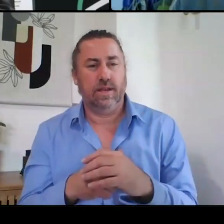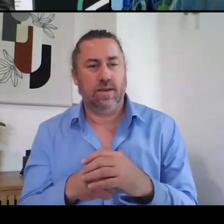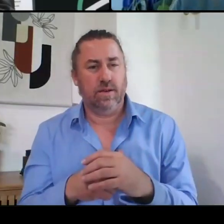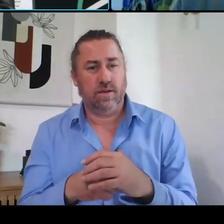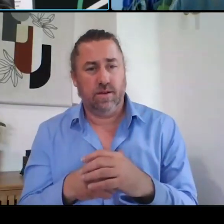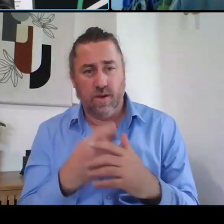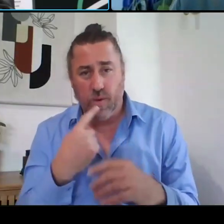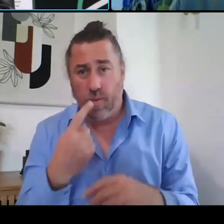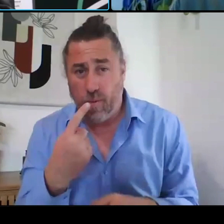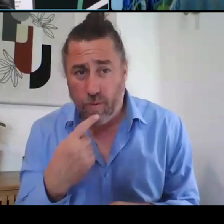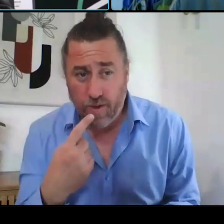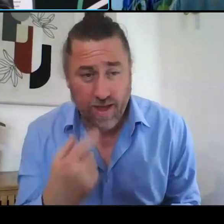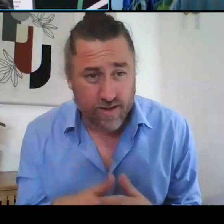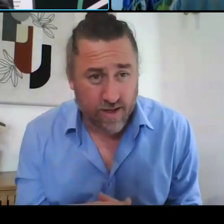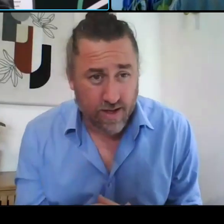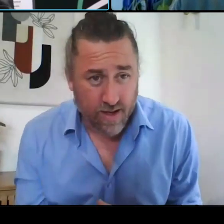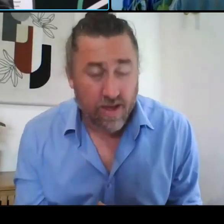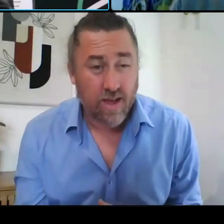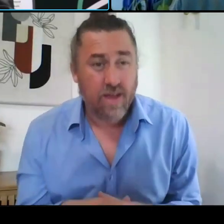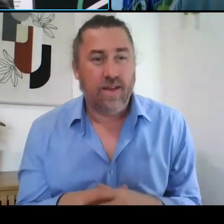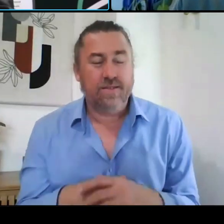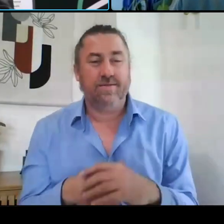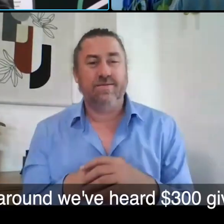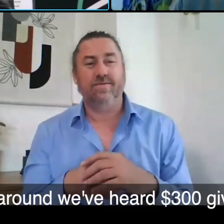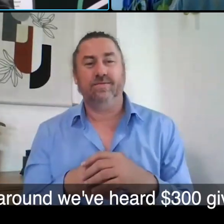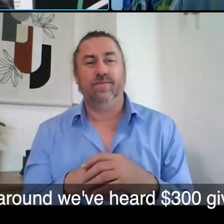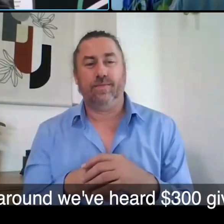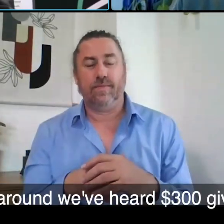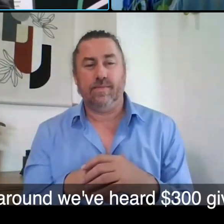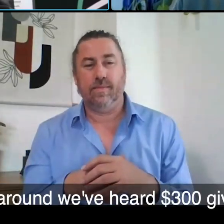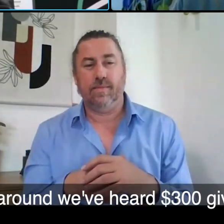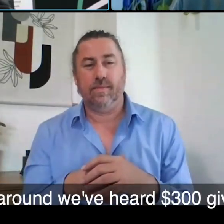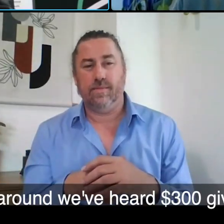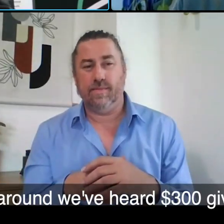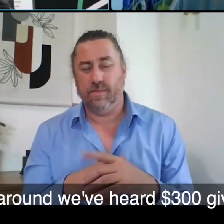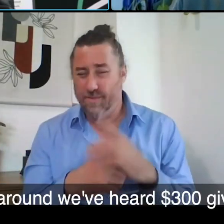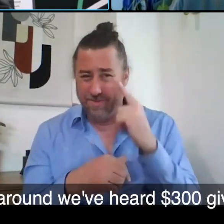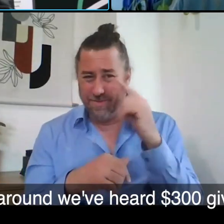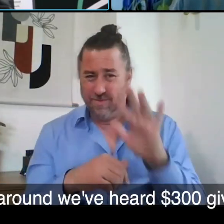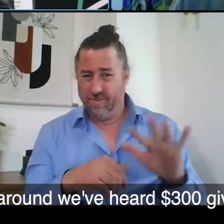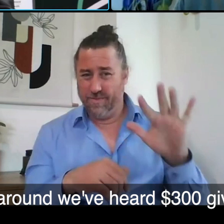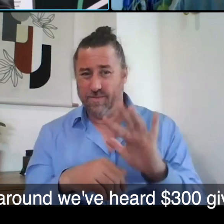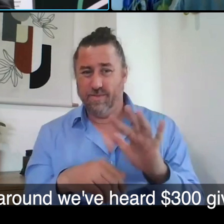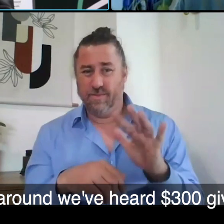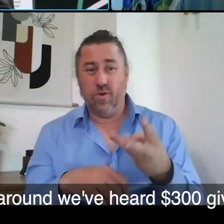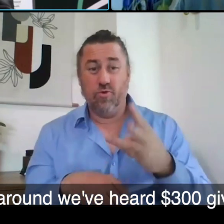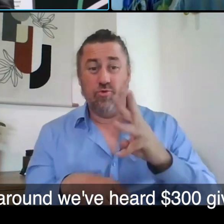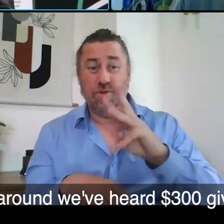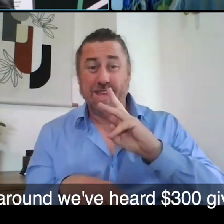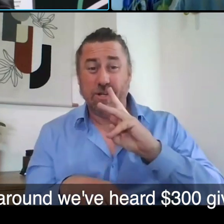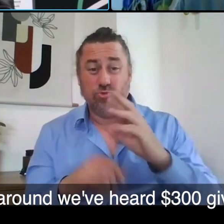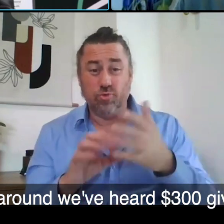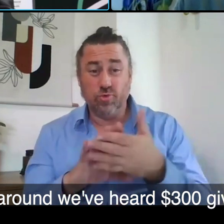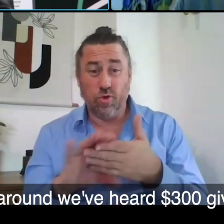I still can't say it. Yes, that's right. Arexvy, yeah. It's, I think, around, we've heard $300, but